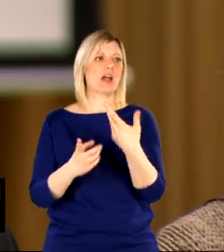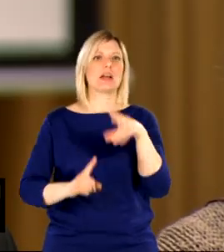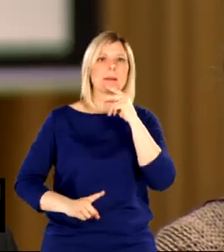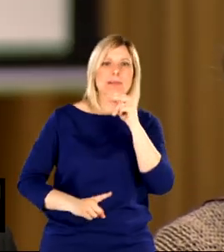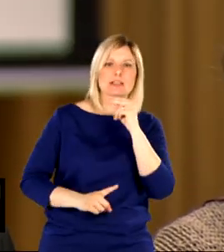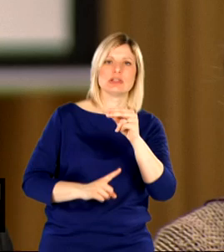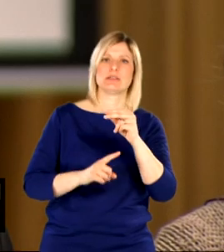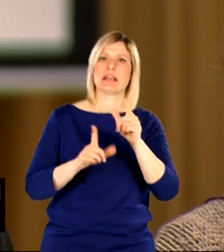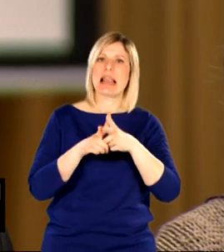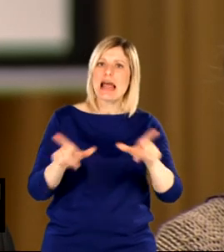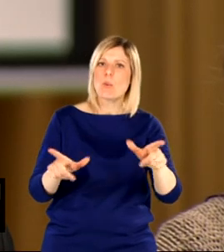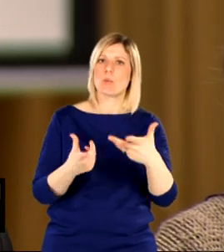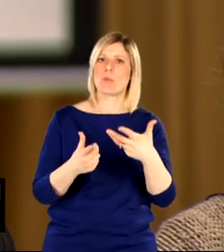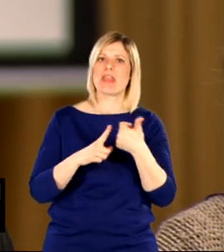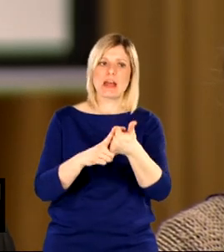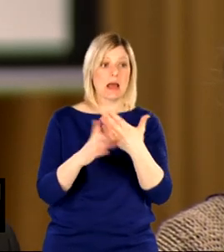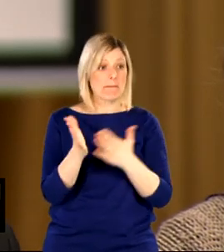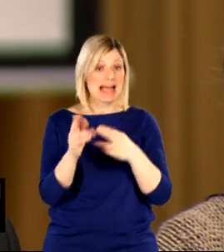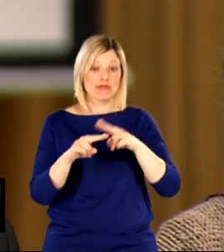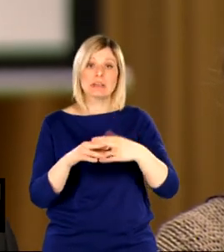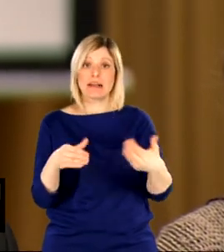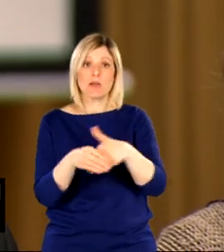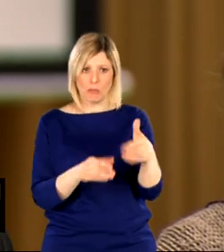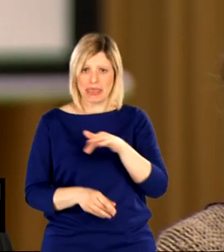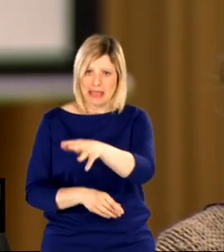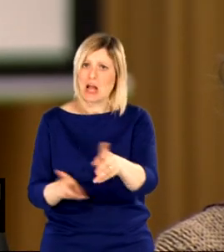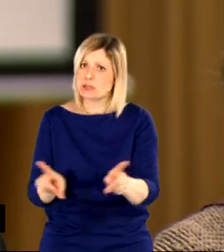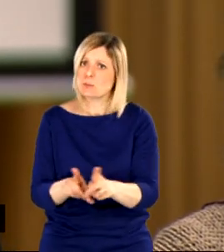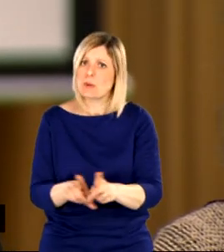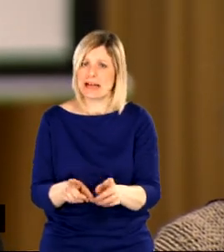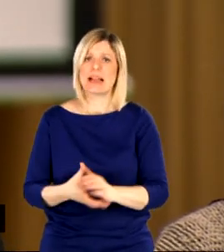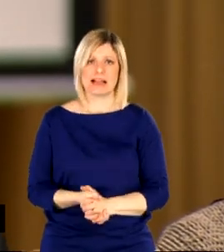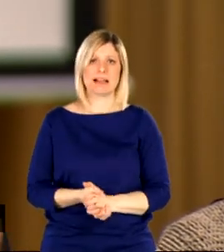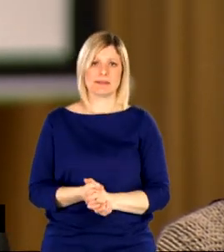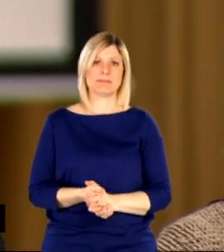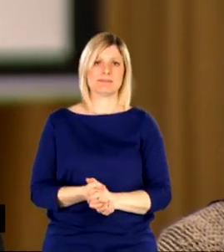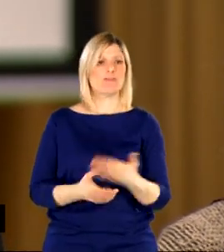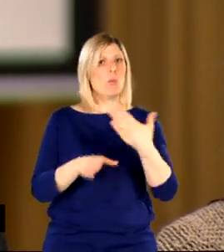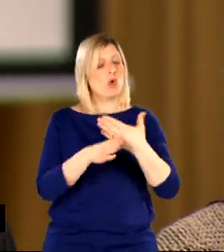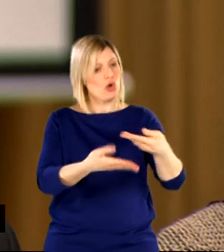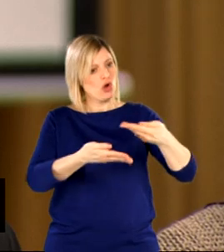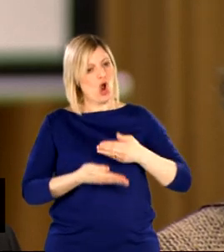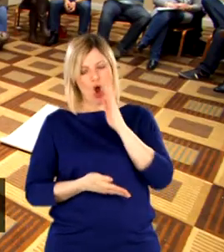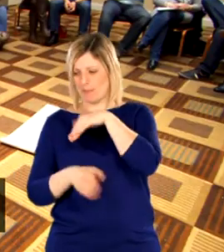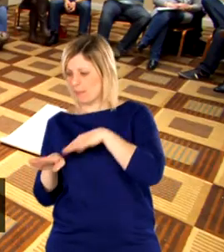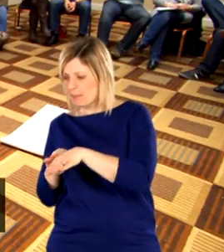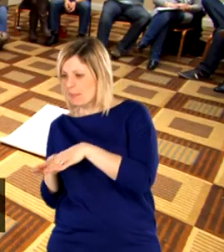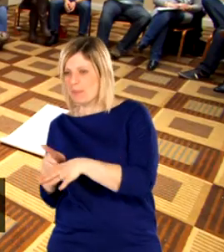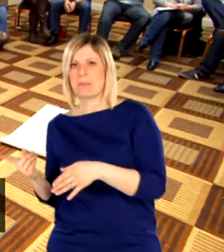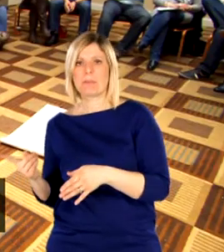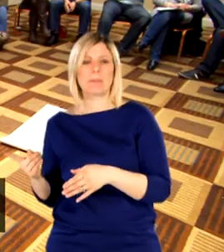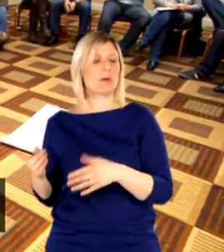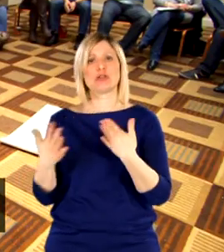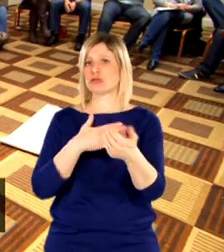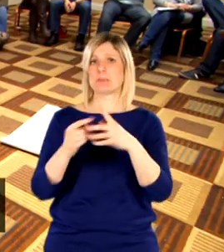speech and language therapist or key worker. And if the parents involved, you know, you will be within that too, if there's work going home as well. And we talked about the